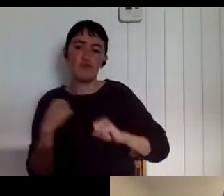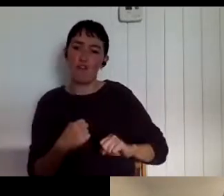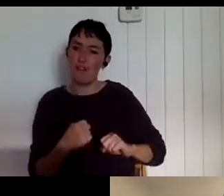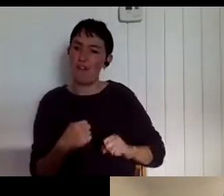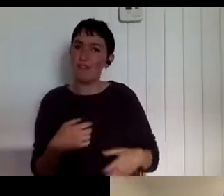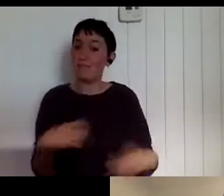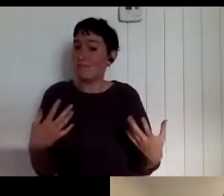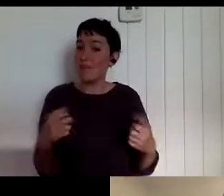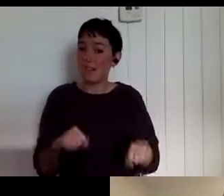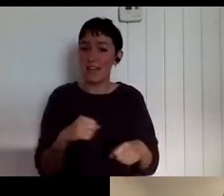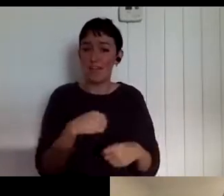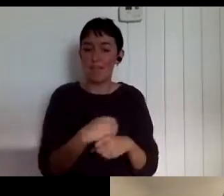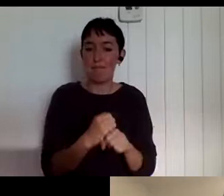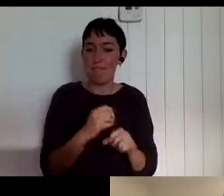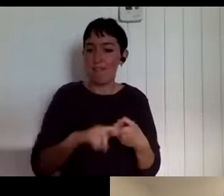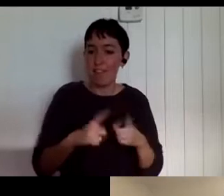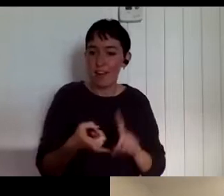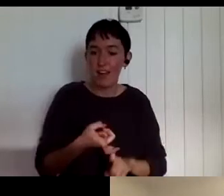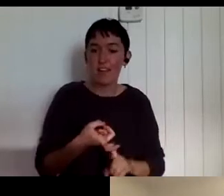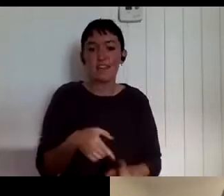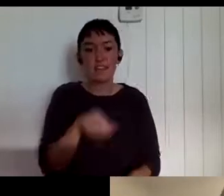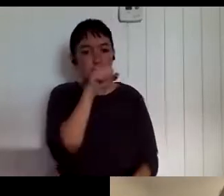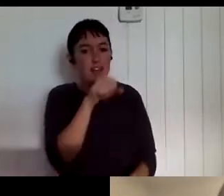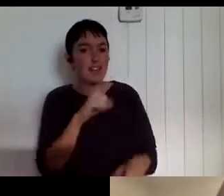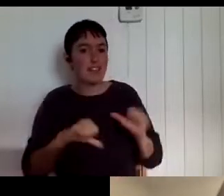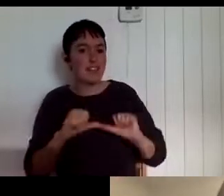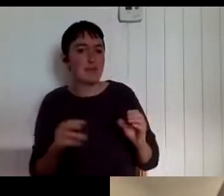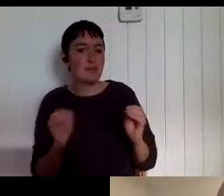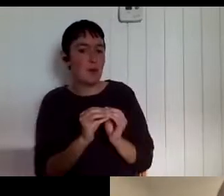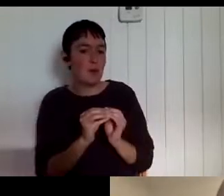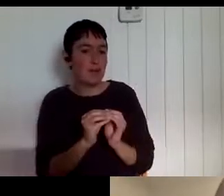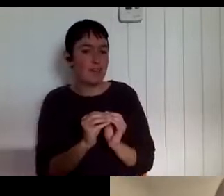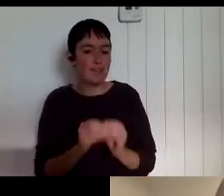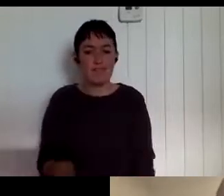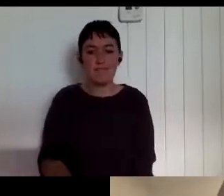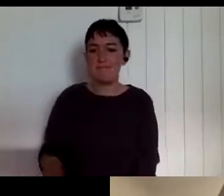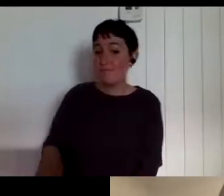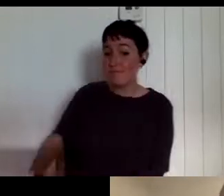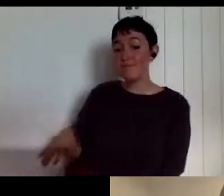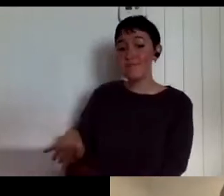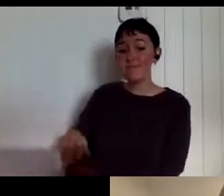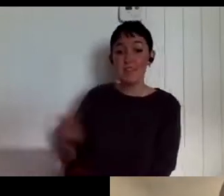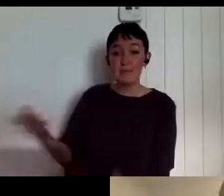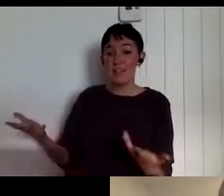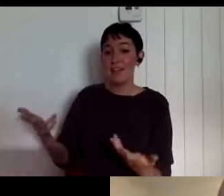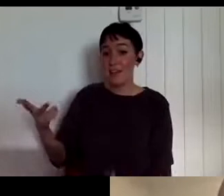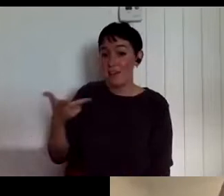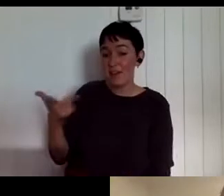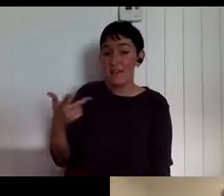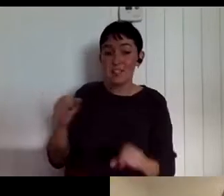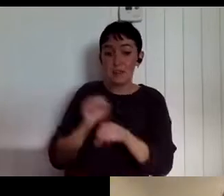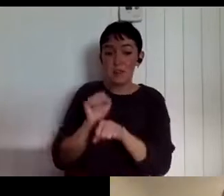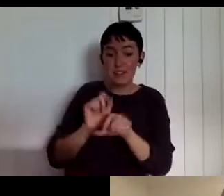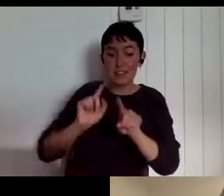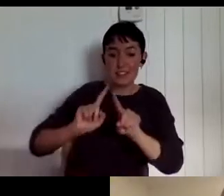and you love the science even more. Great. Look at the three of us. I mean, we work in very different things in electrochemistry, but we all can